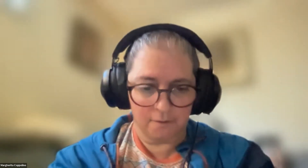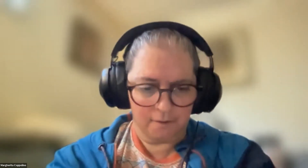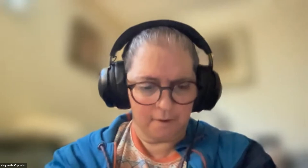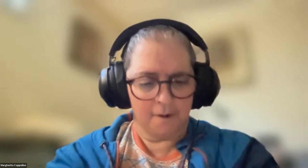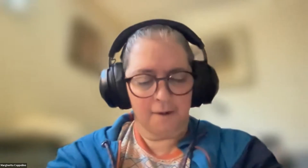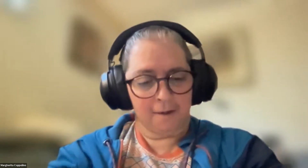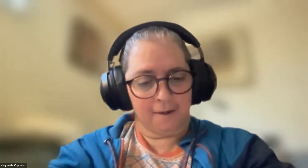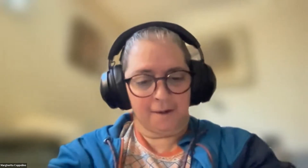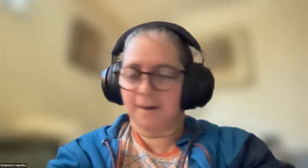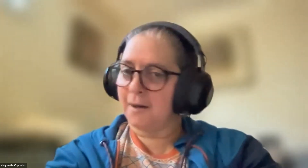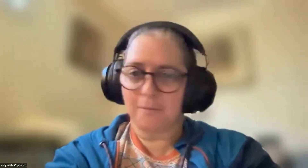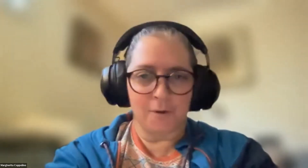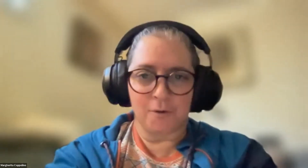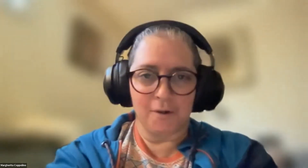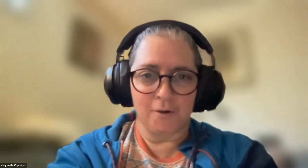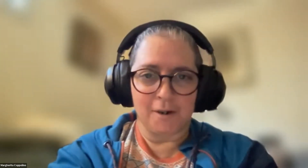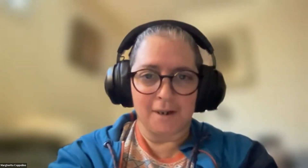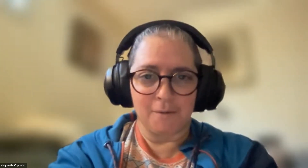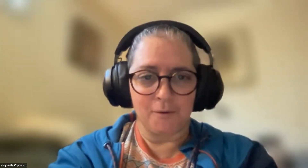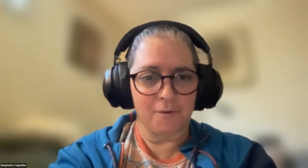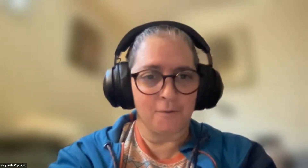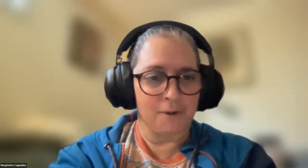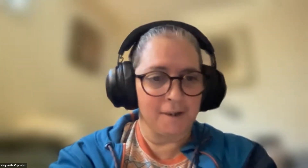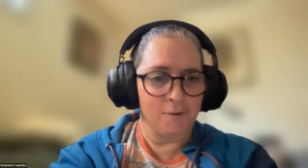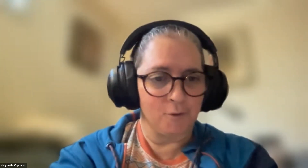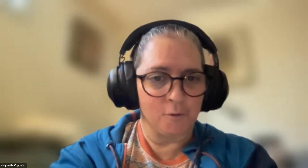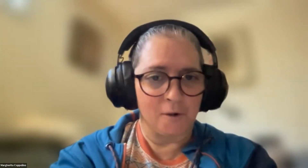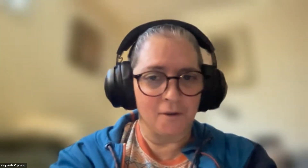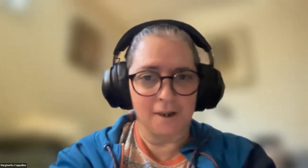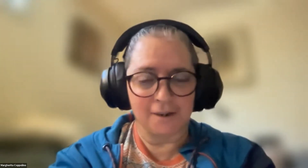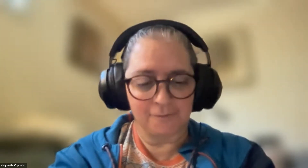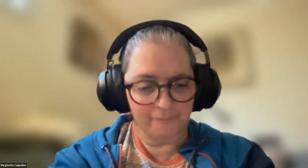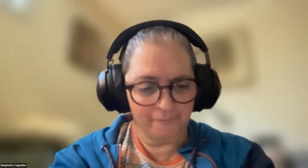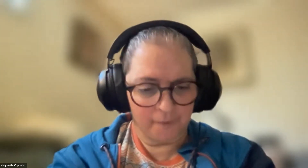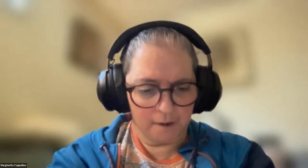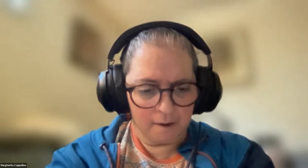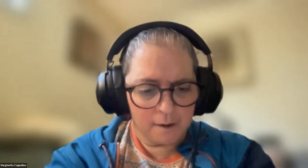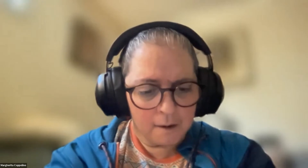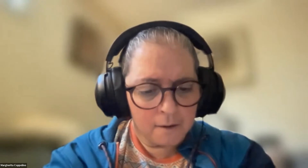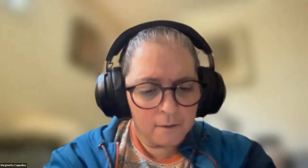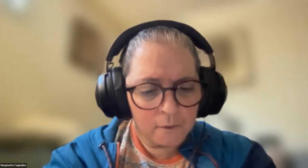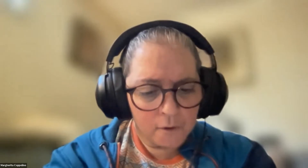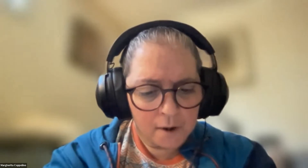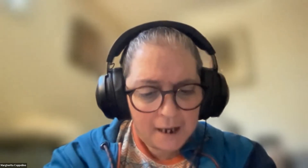is, I'm not doing good on names, so please excuse me once again.